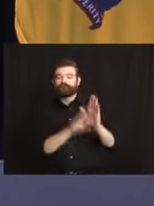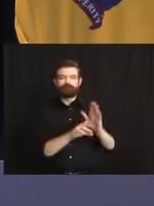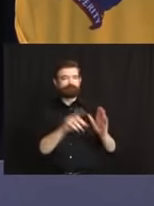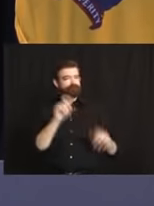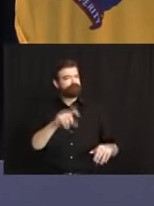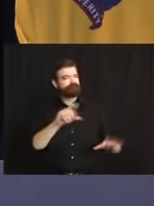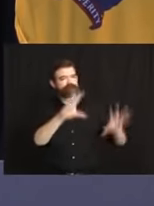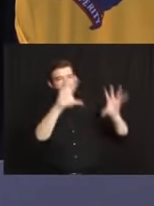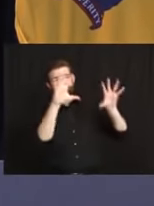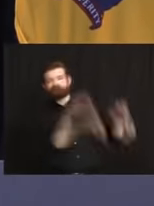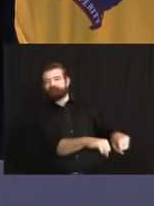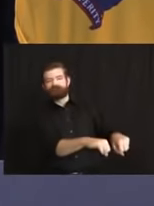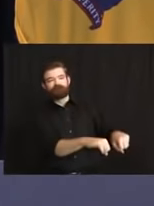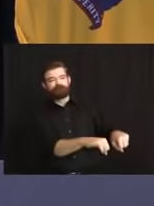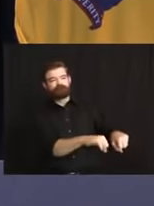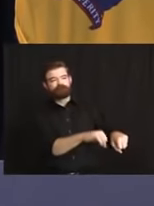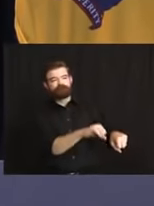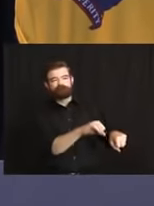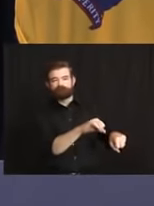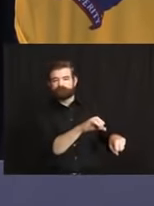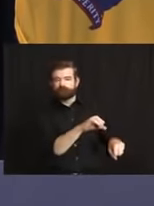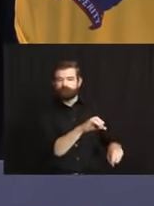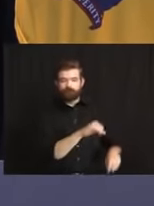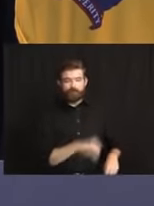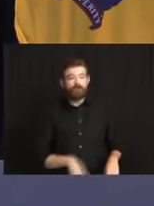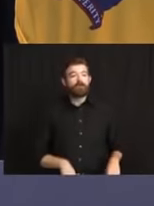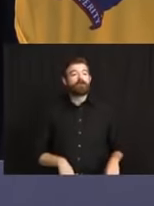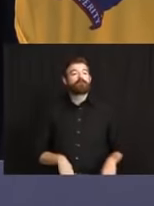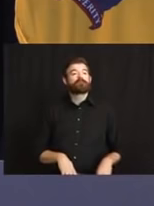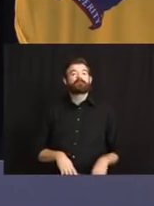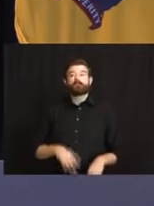to a much better place sooner than later. Hang in